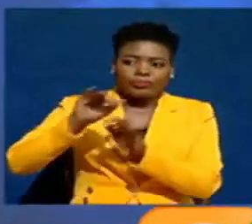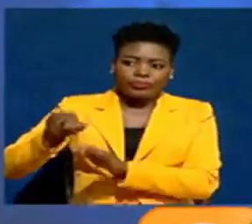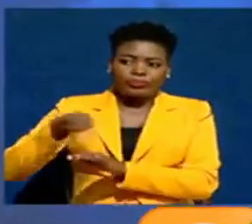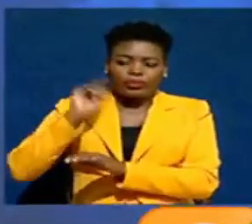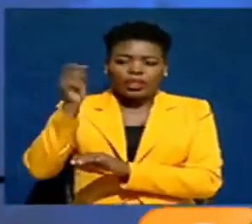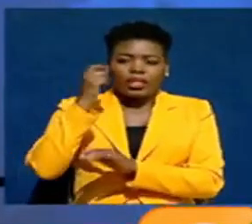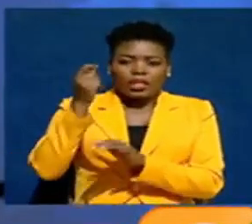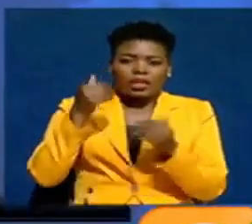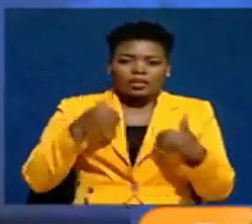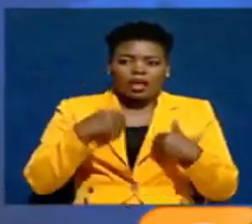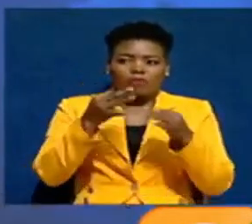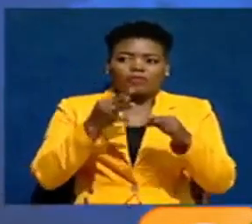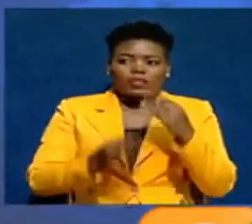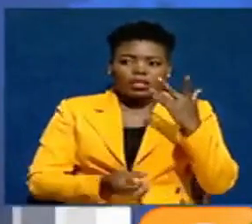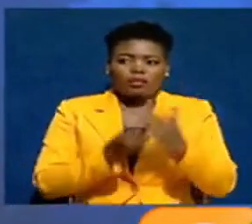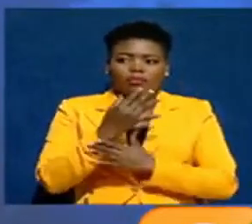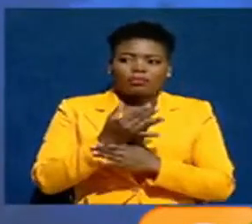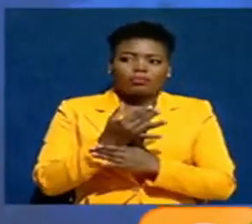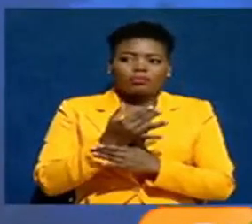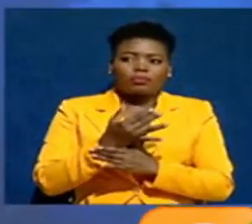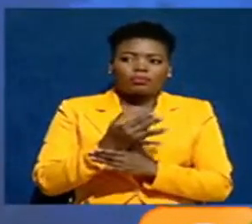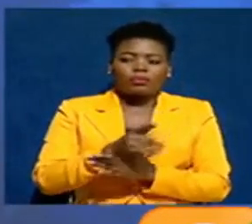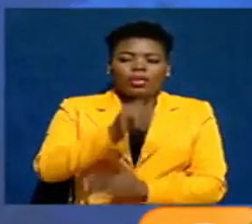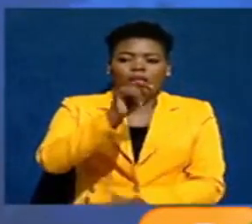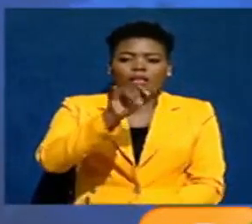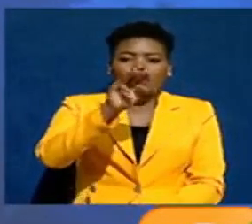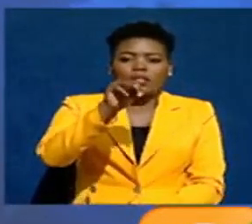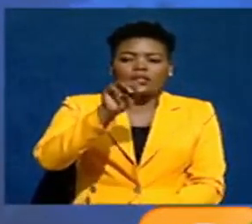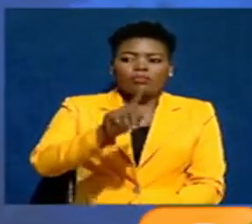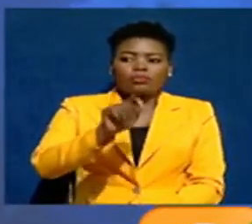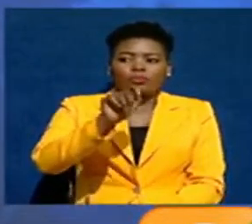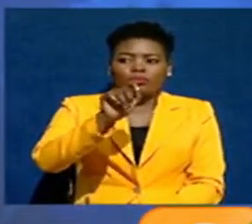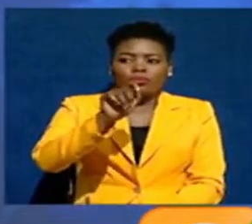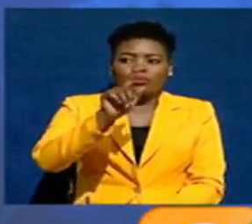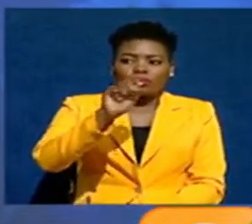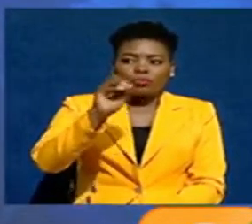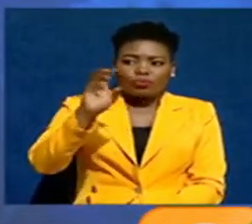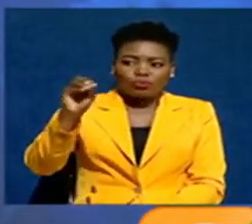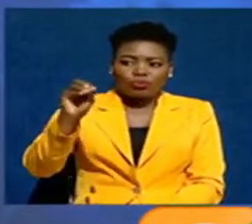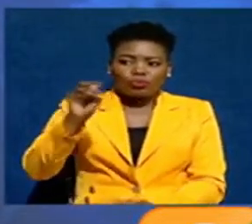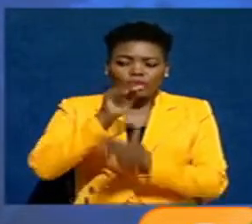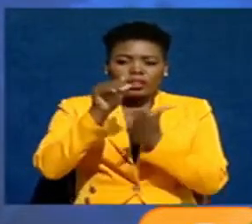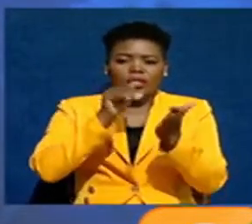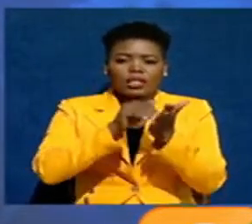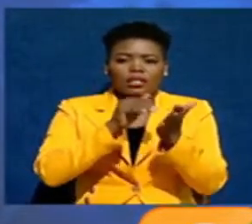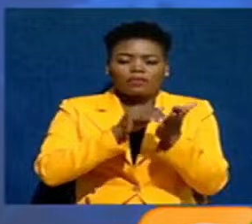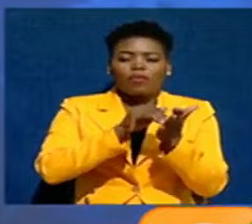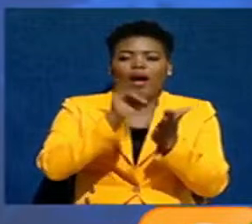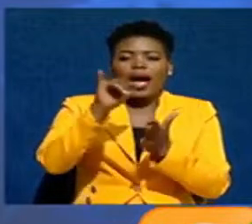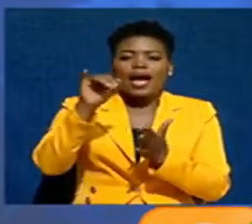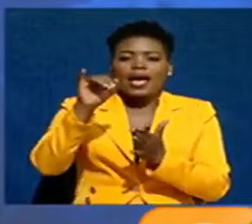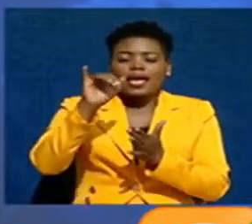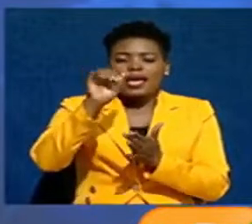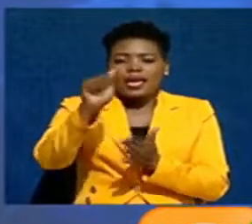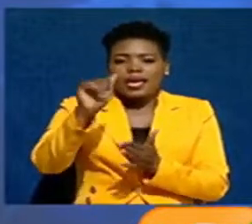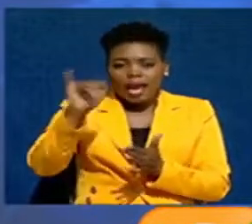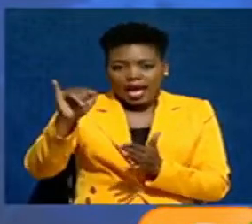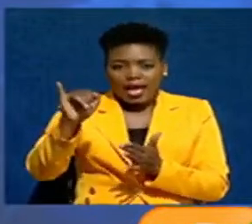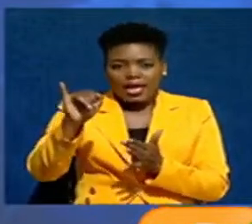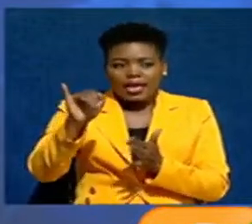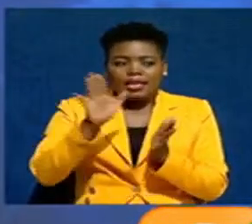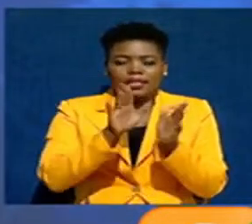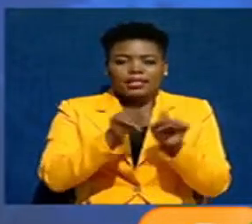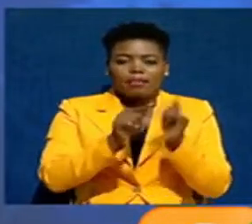Kenya has officially launched the Timbuktoo Greentech Hub and the Africa Center of Competence for Digital and Artificial